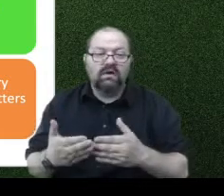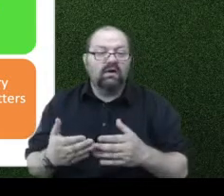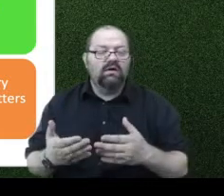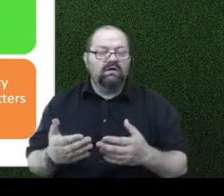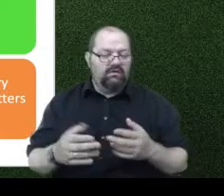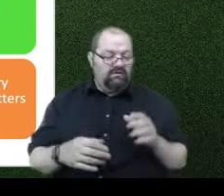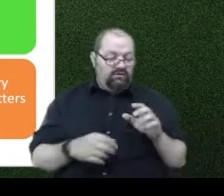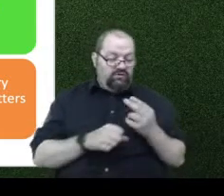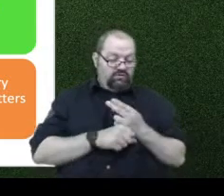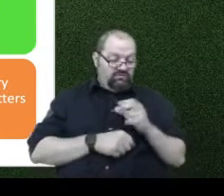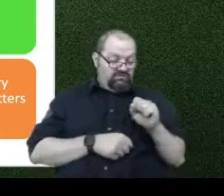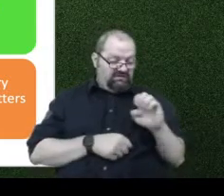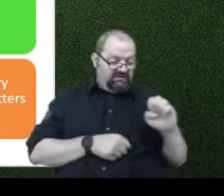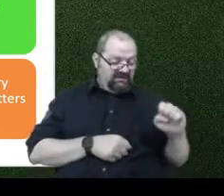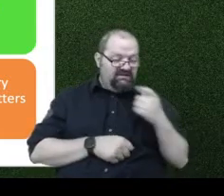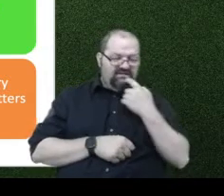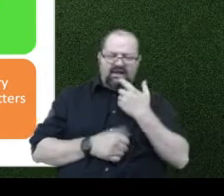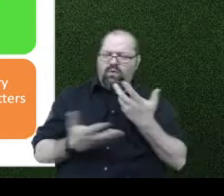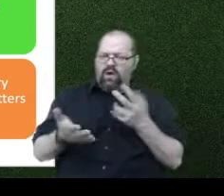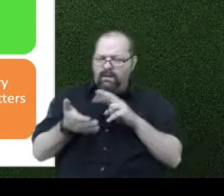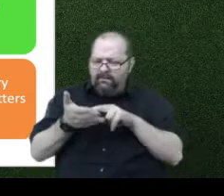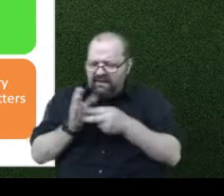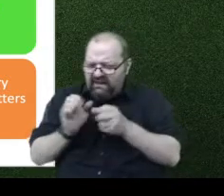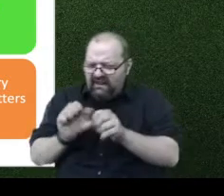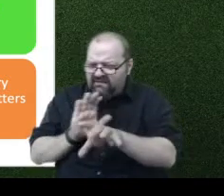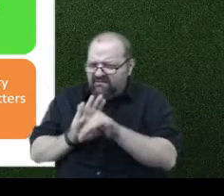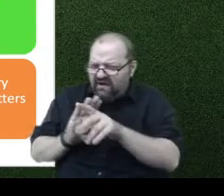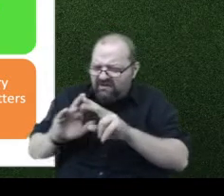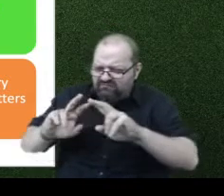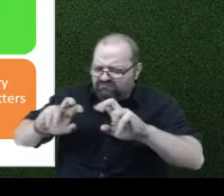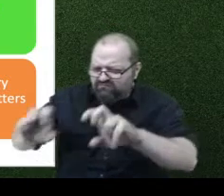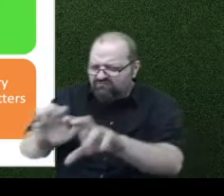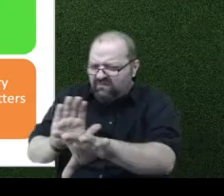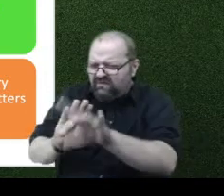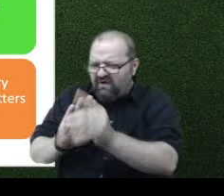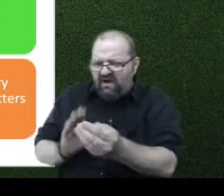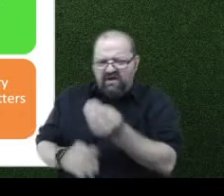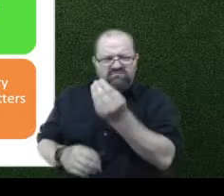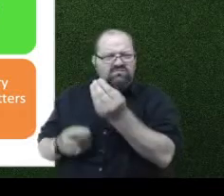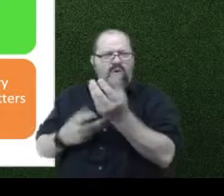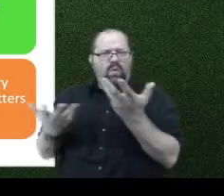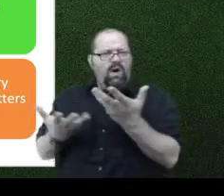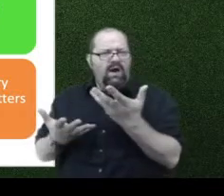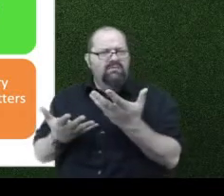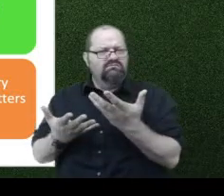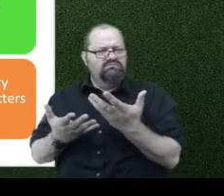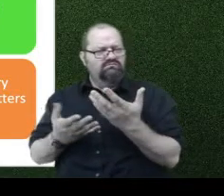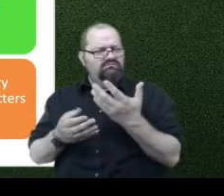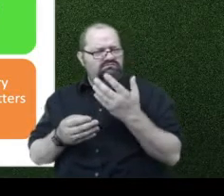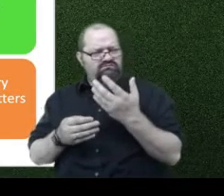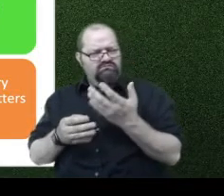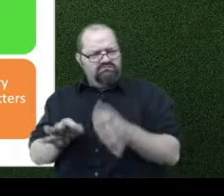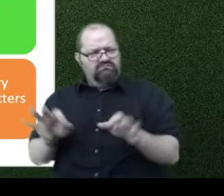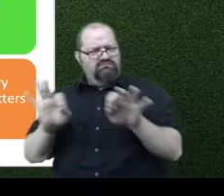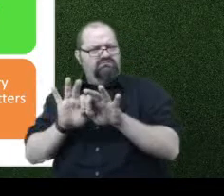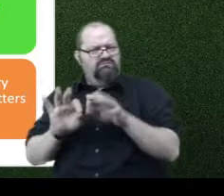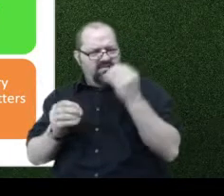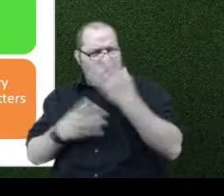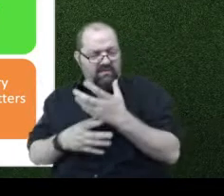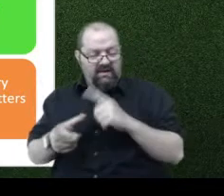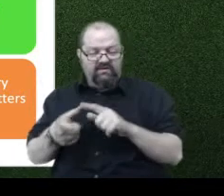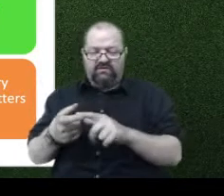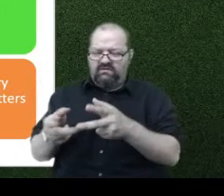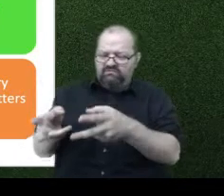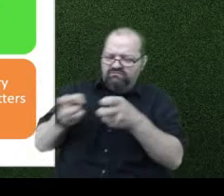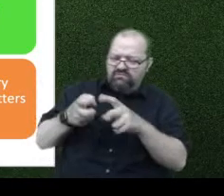can find, allow yourself time to observe the evidence, and form your claim. It's actually much easier to draft ideas